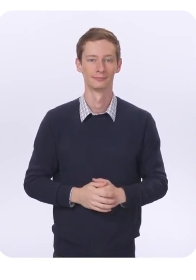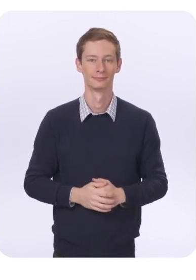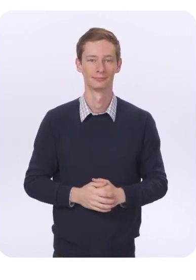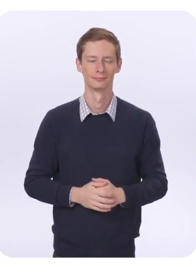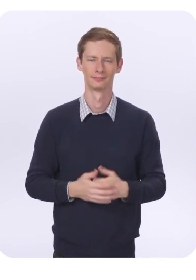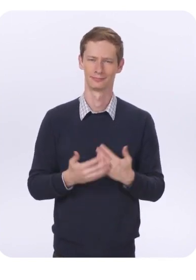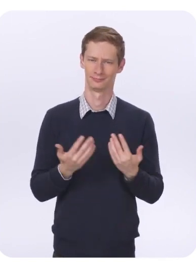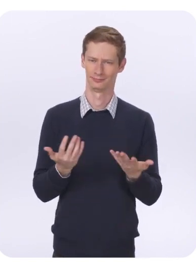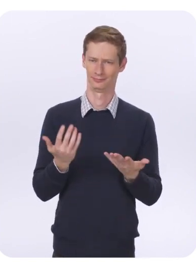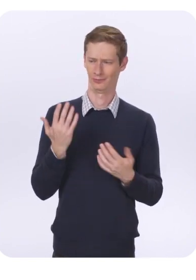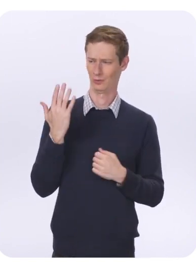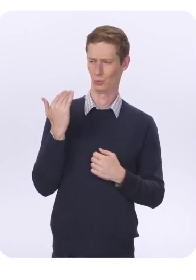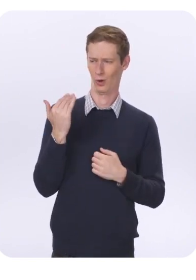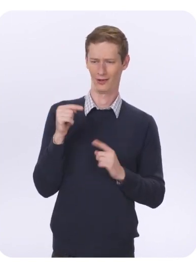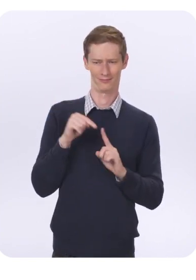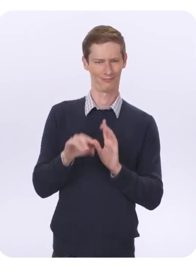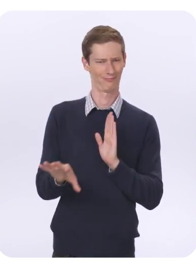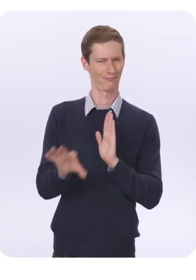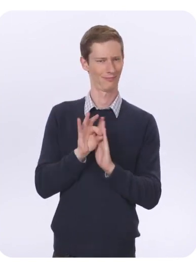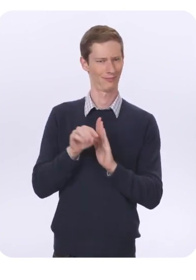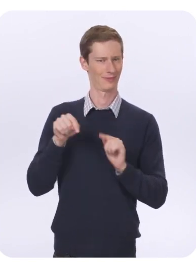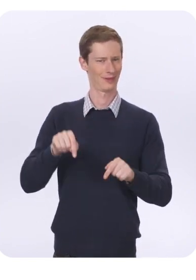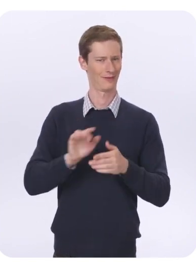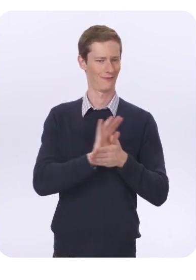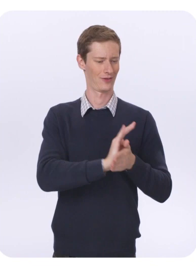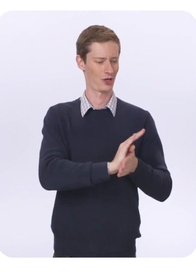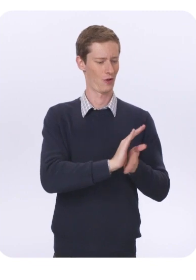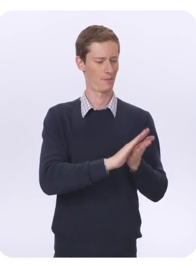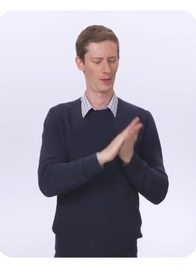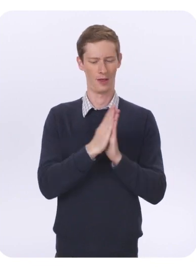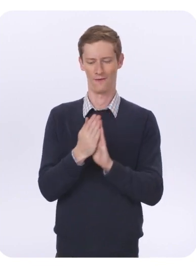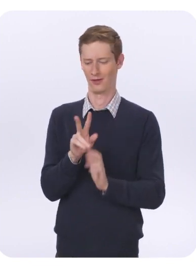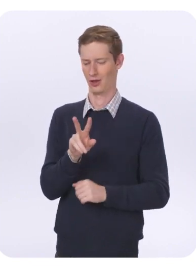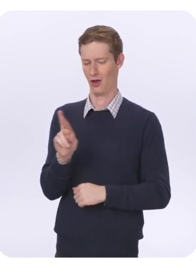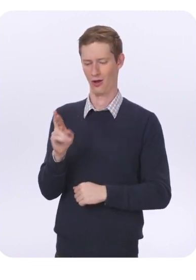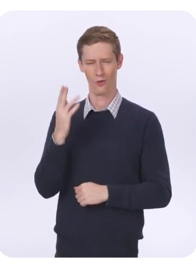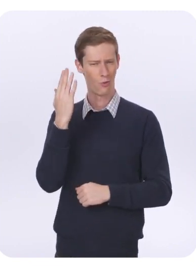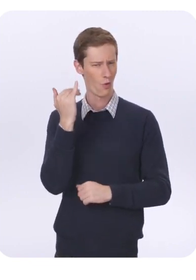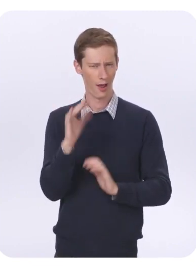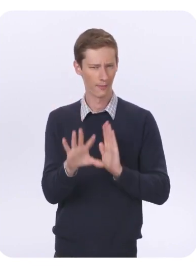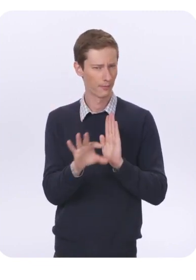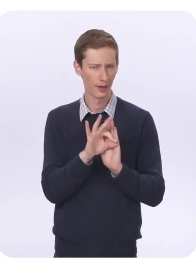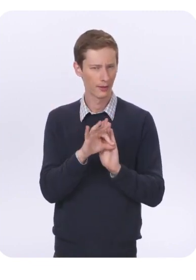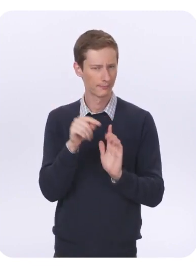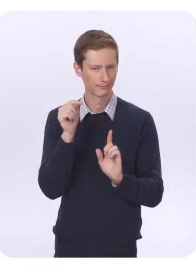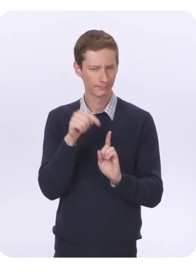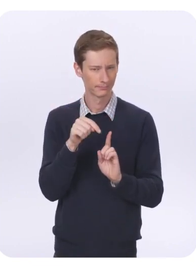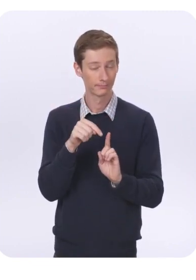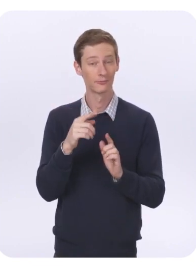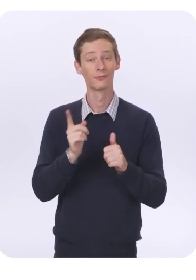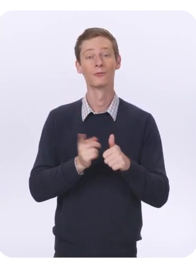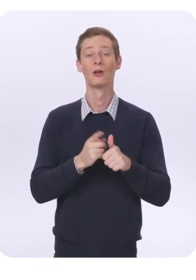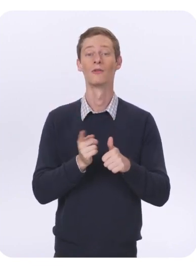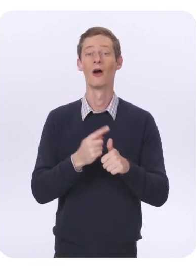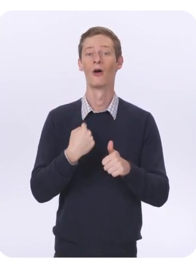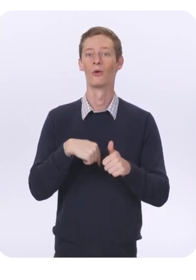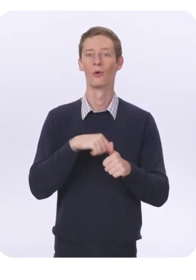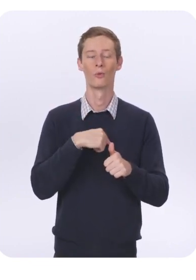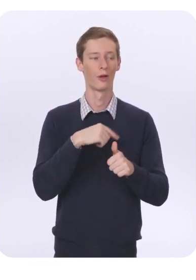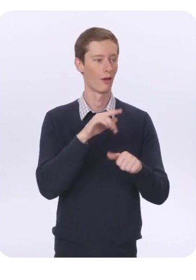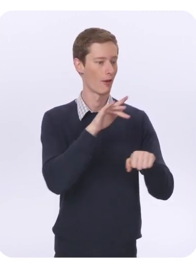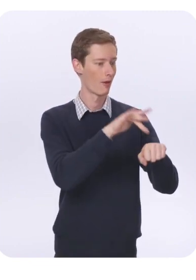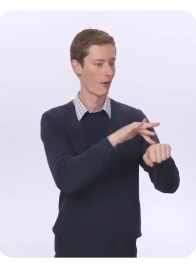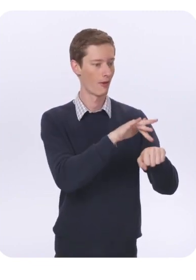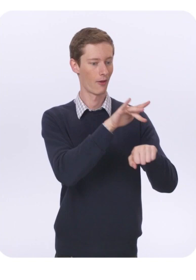So why did we choose this video as a base for the VR experience? First of all, we are visiting different worlds